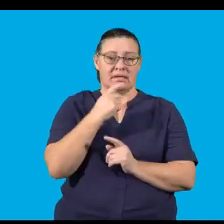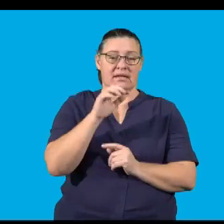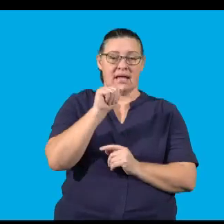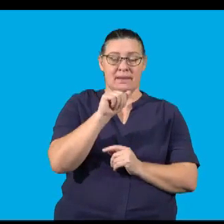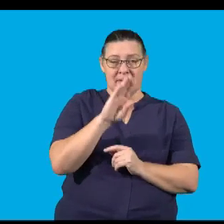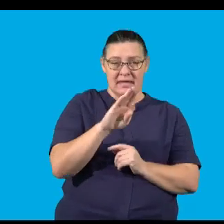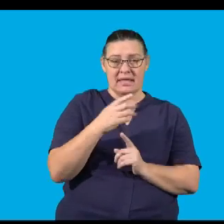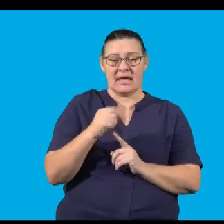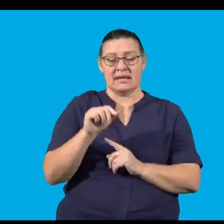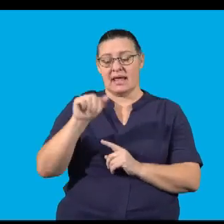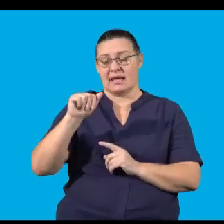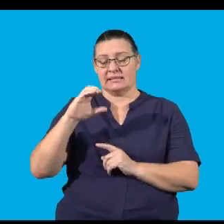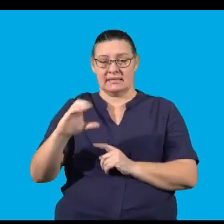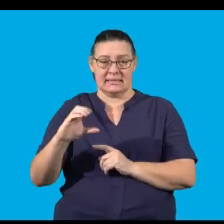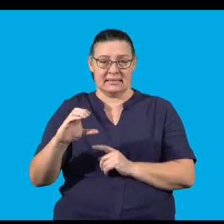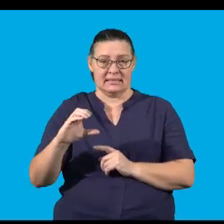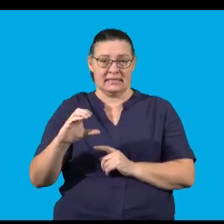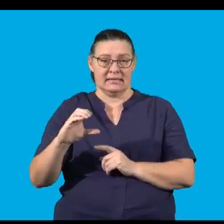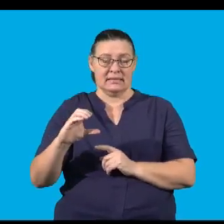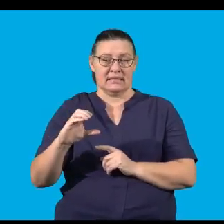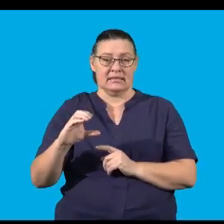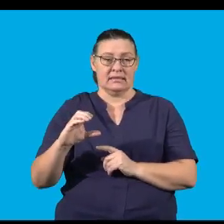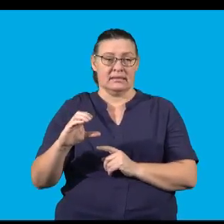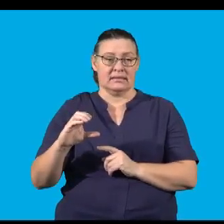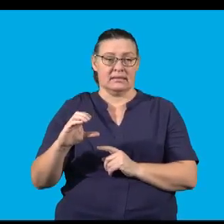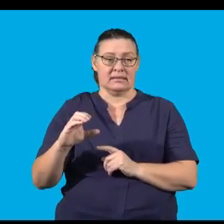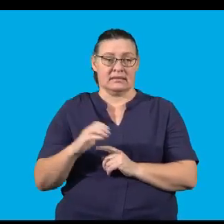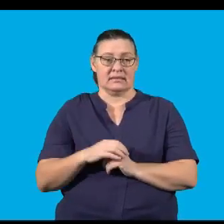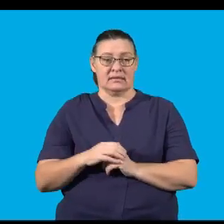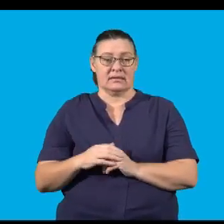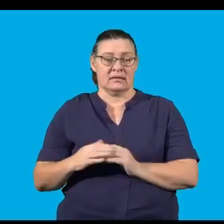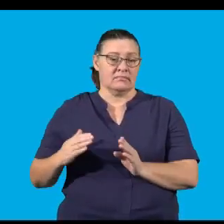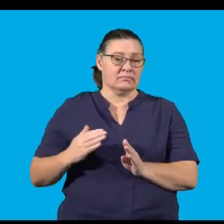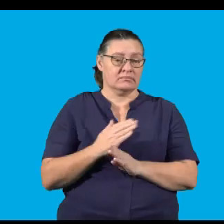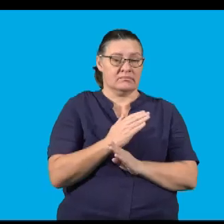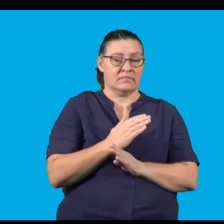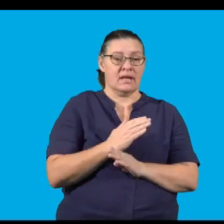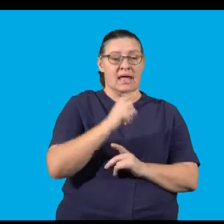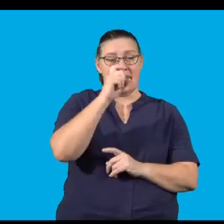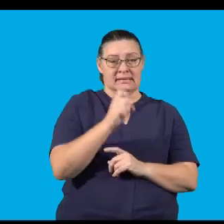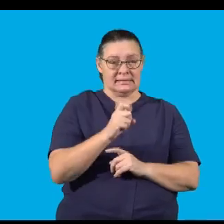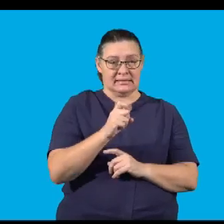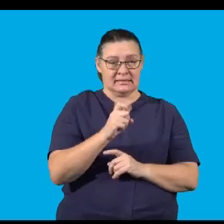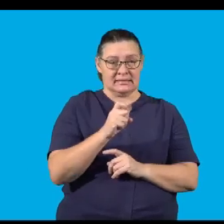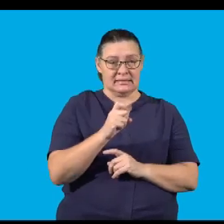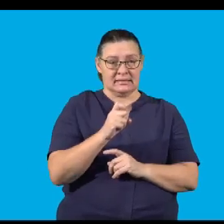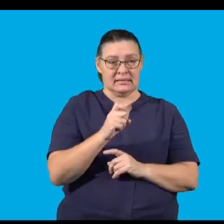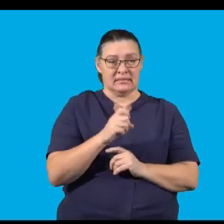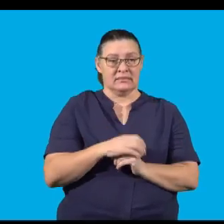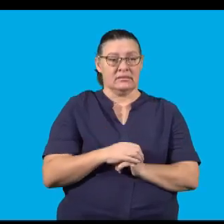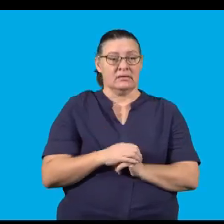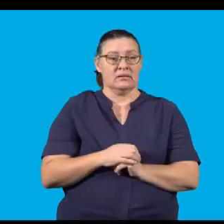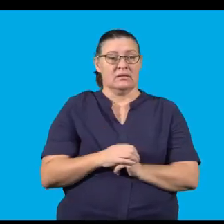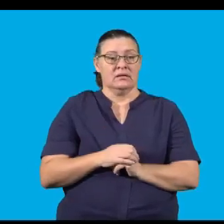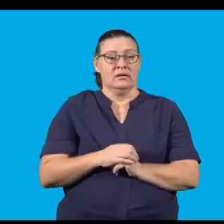AB and AC, there we go, intersect at the x-axis as F and G. So